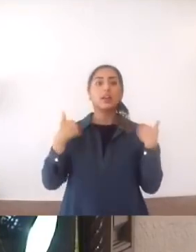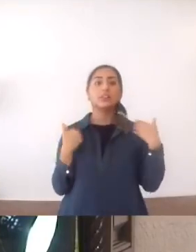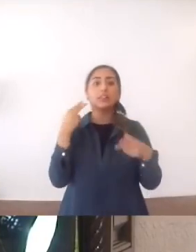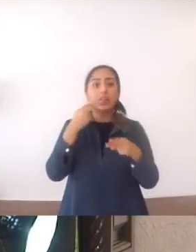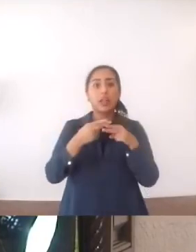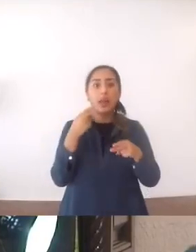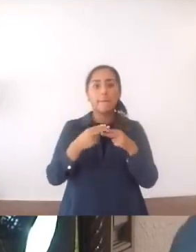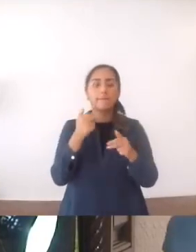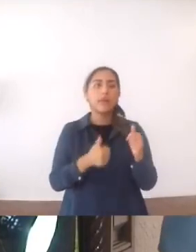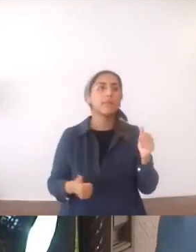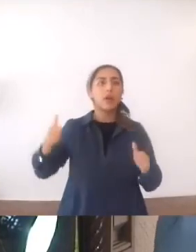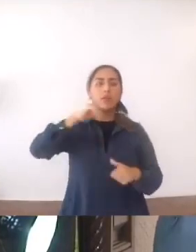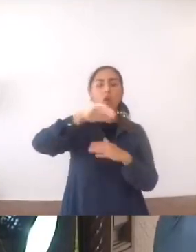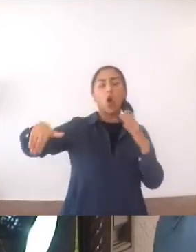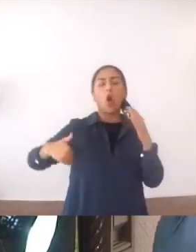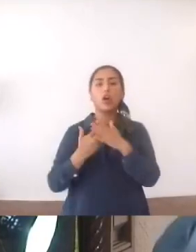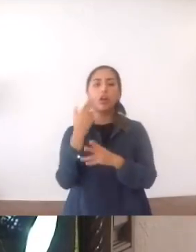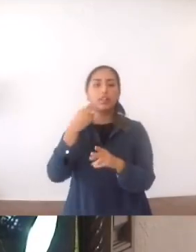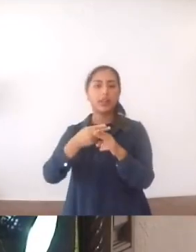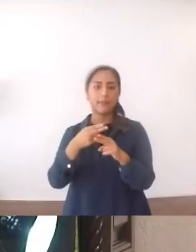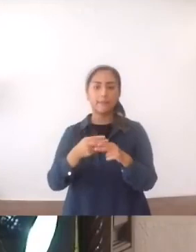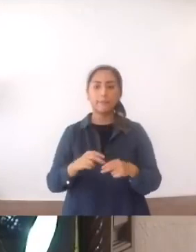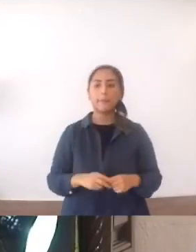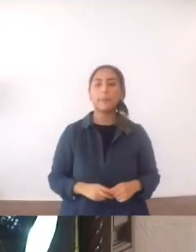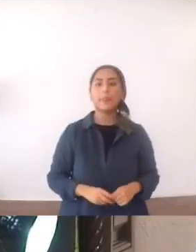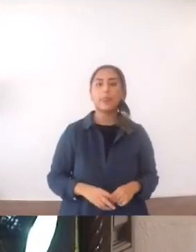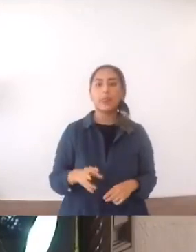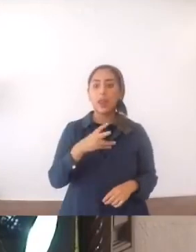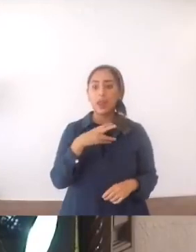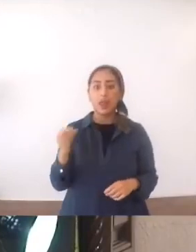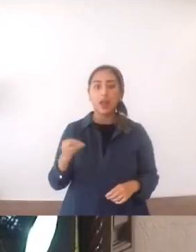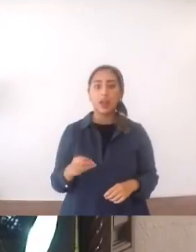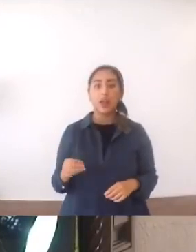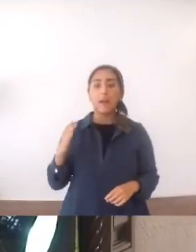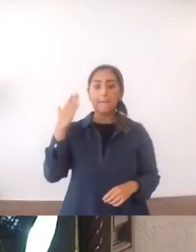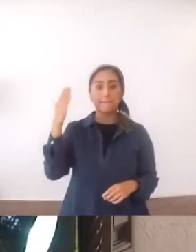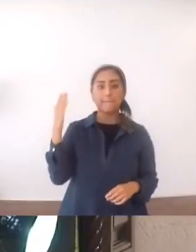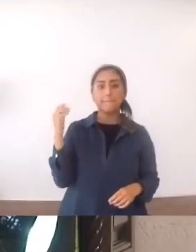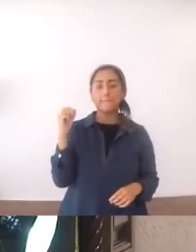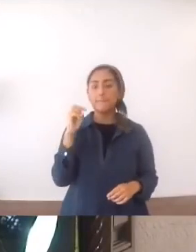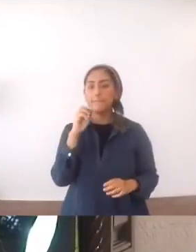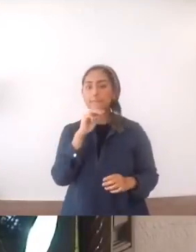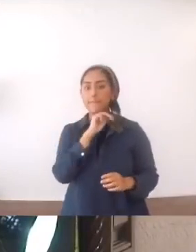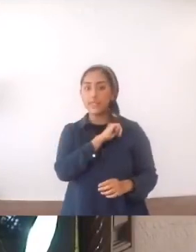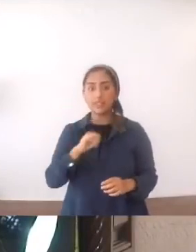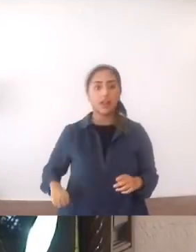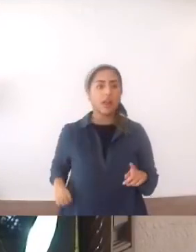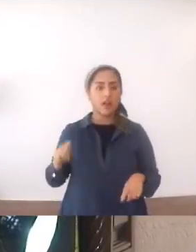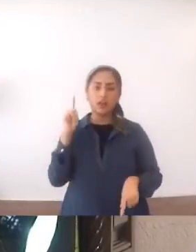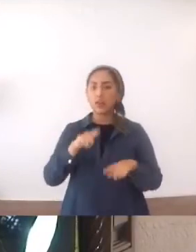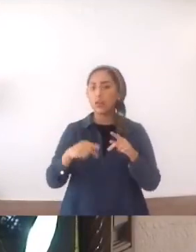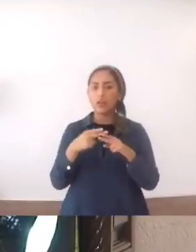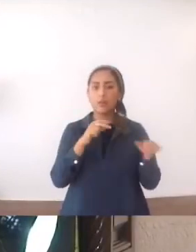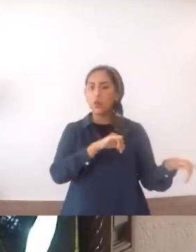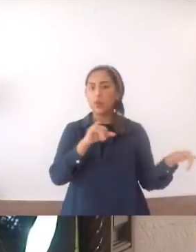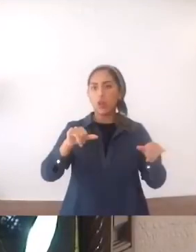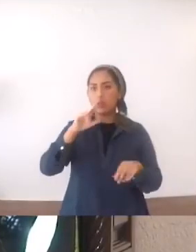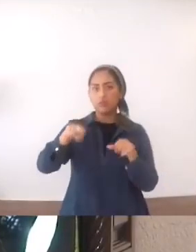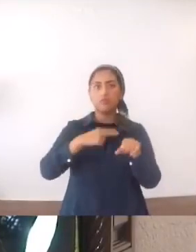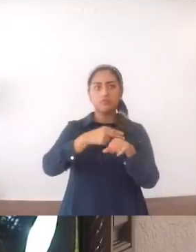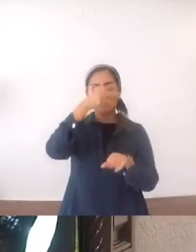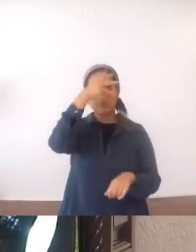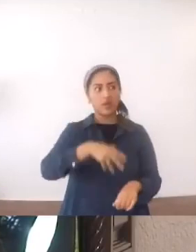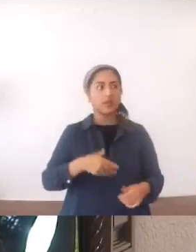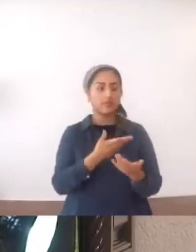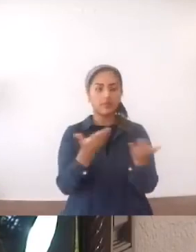tiene un nombre que es sobre todo nombre. says that He has a name above all names. Entonces el Mesías no se puede llamar como un hombre de aquí